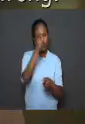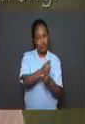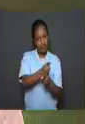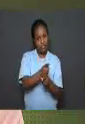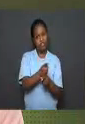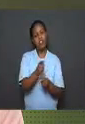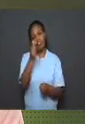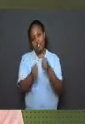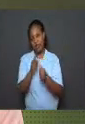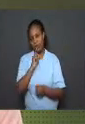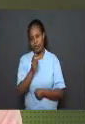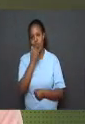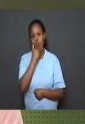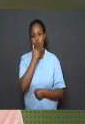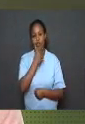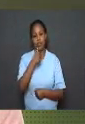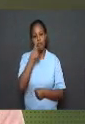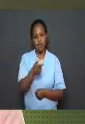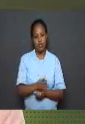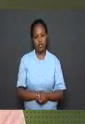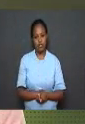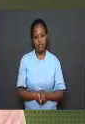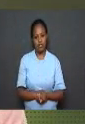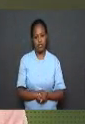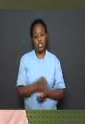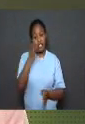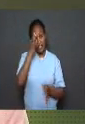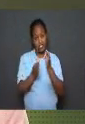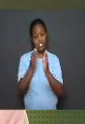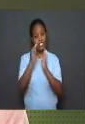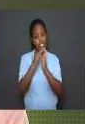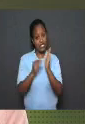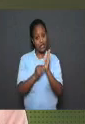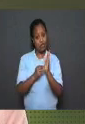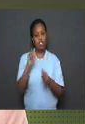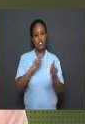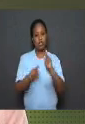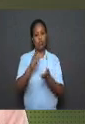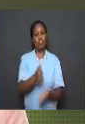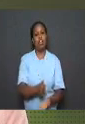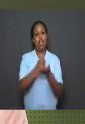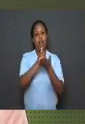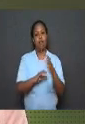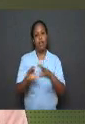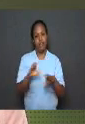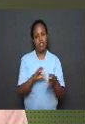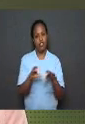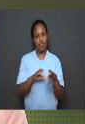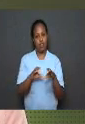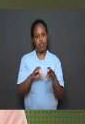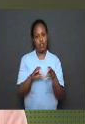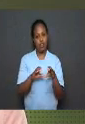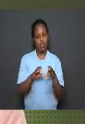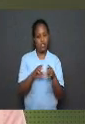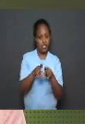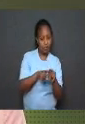wrong. The justice system helps people to reach this agreement